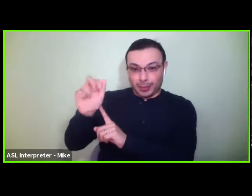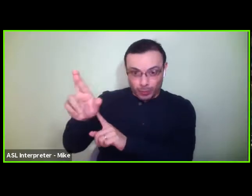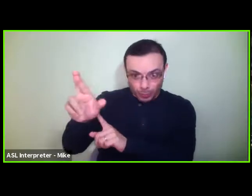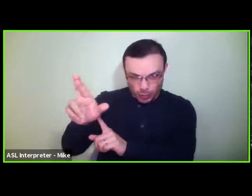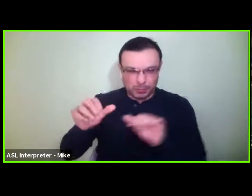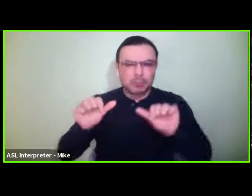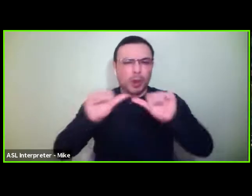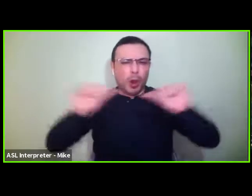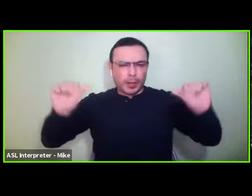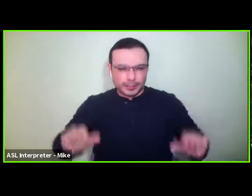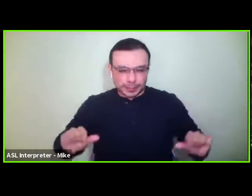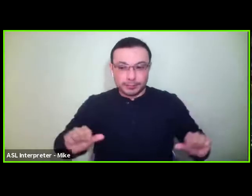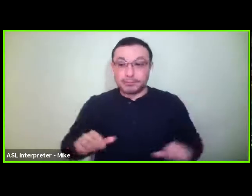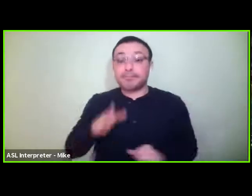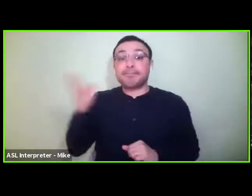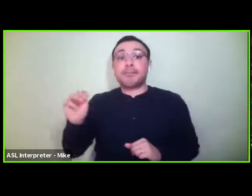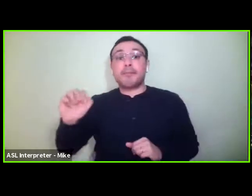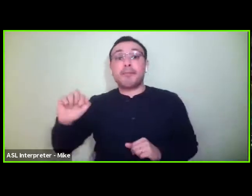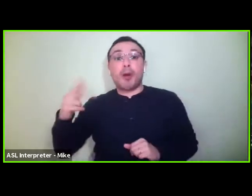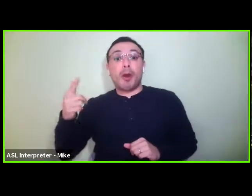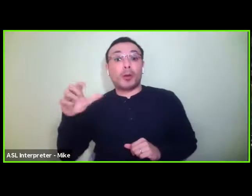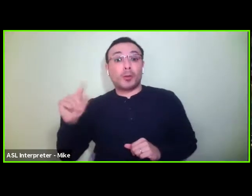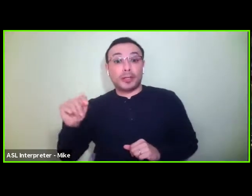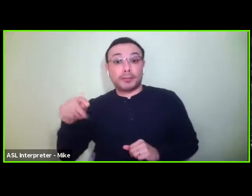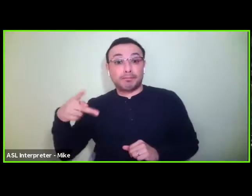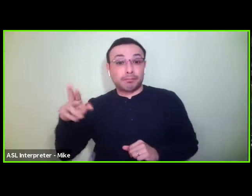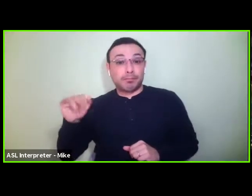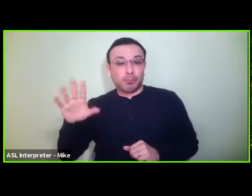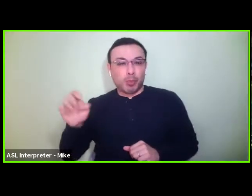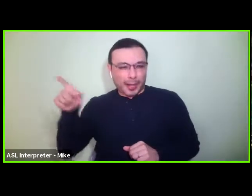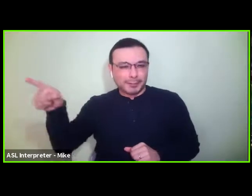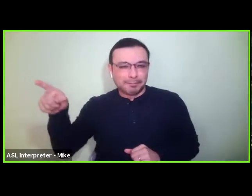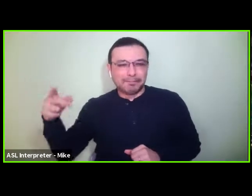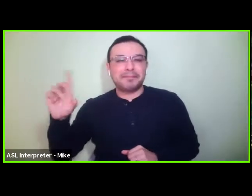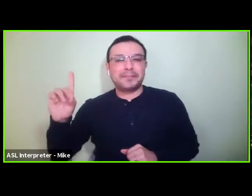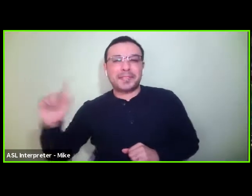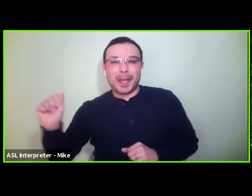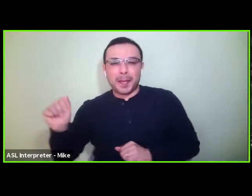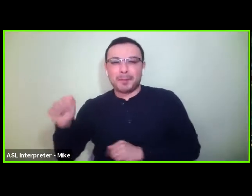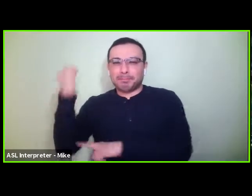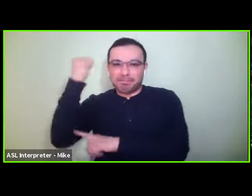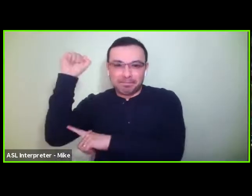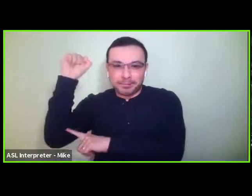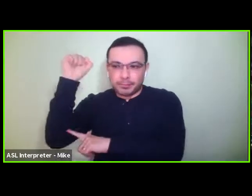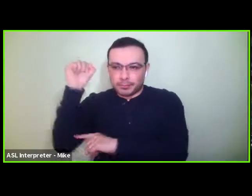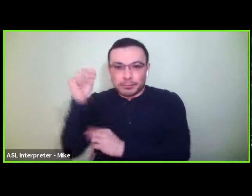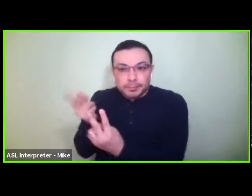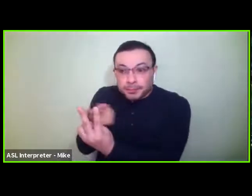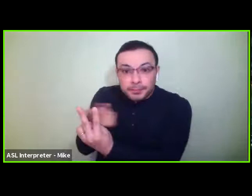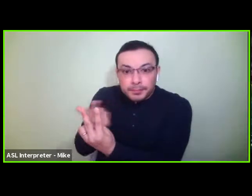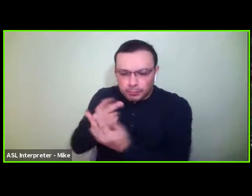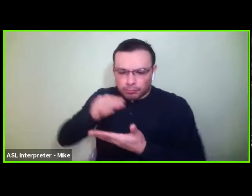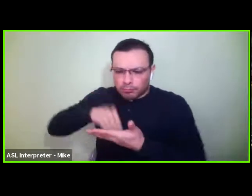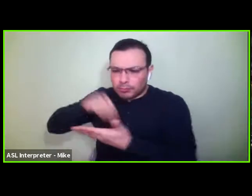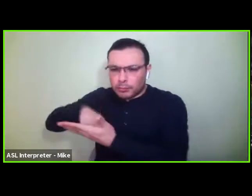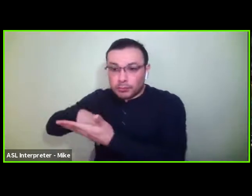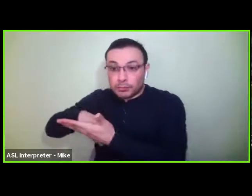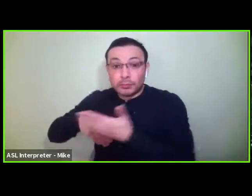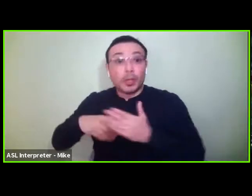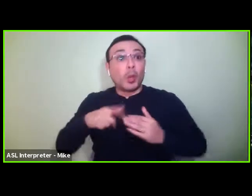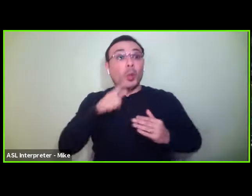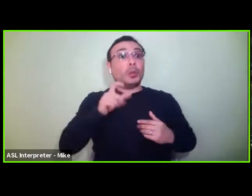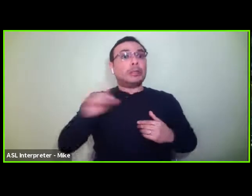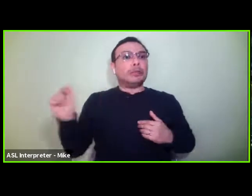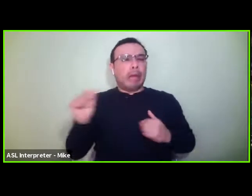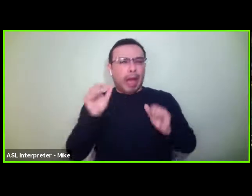Margaret Price have written about how disabled people hack spaces, making use of buildings and our built environment in